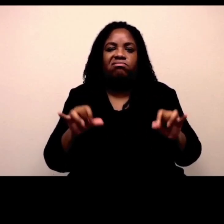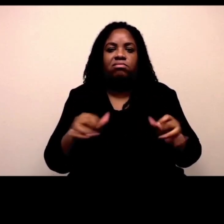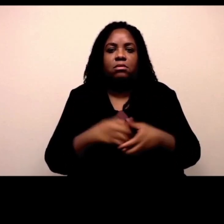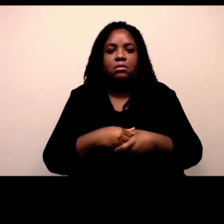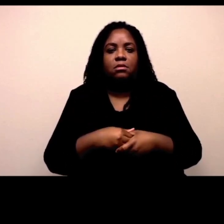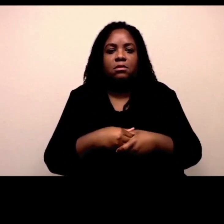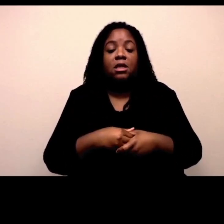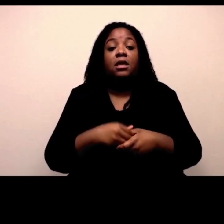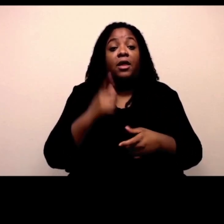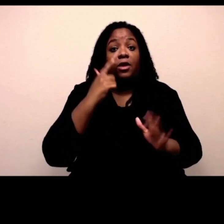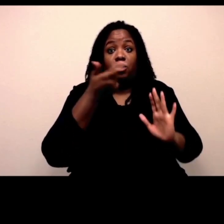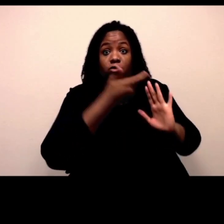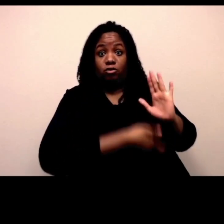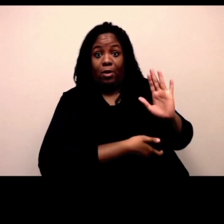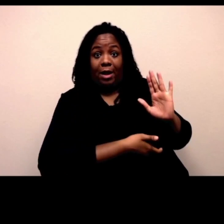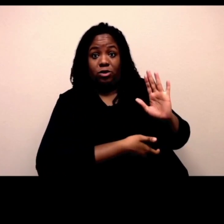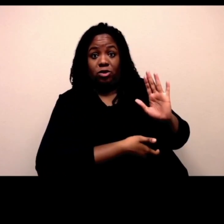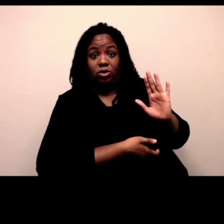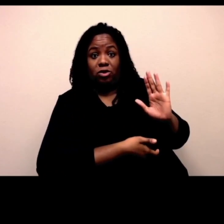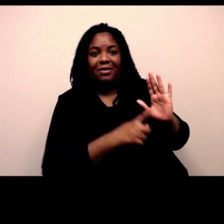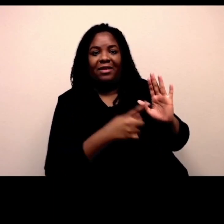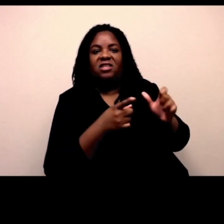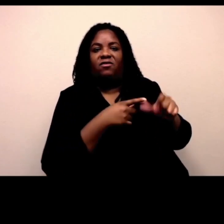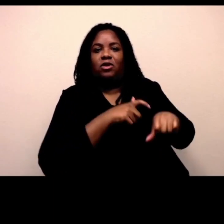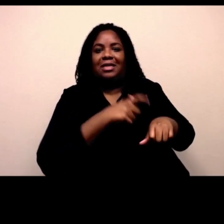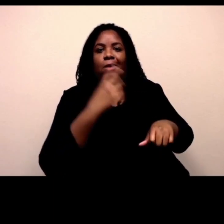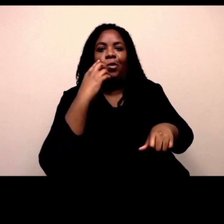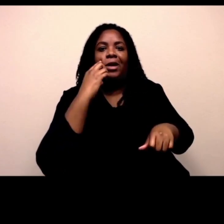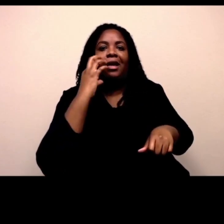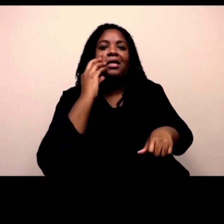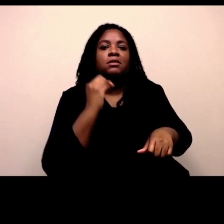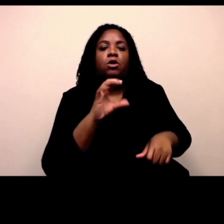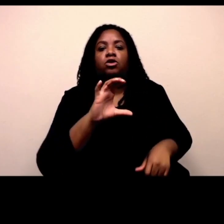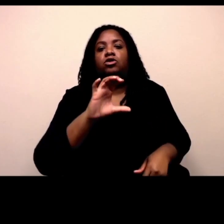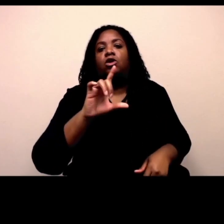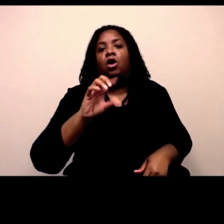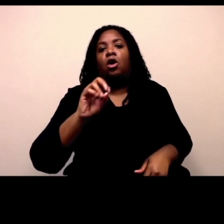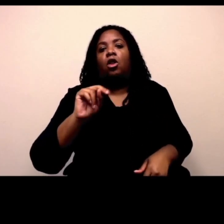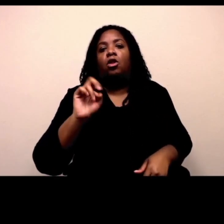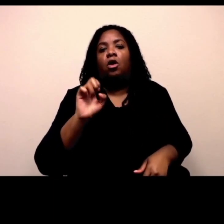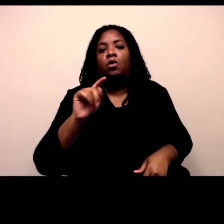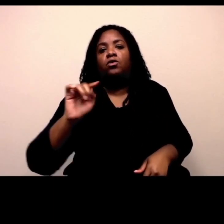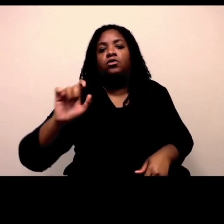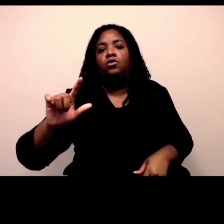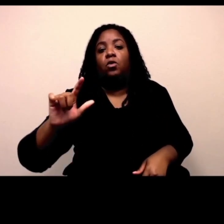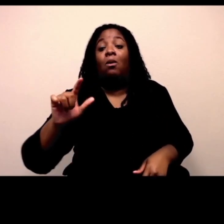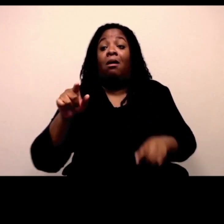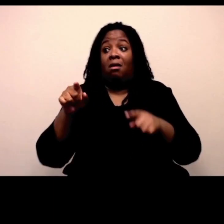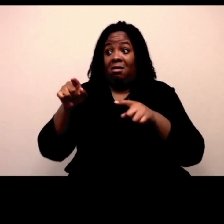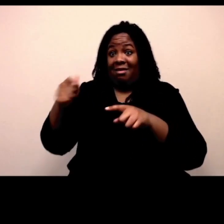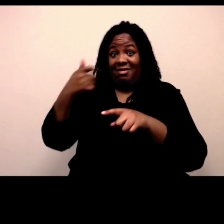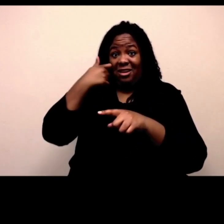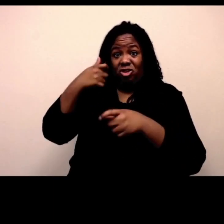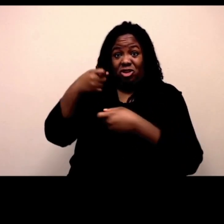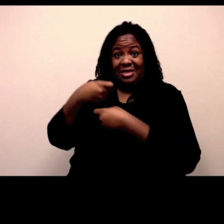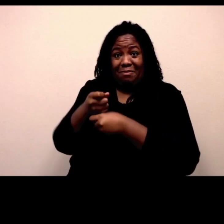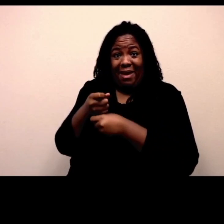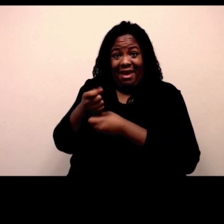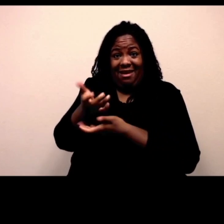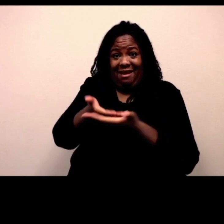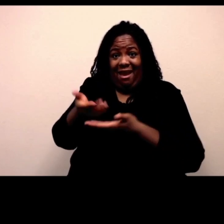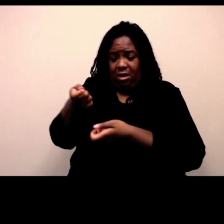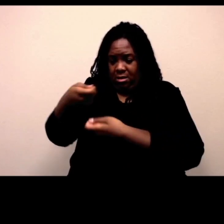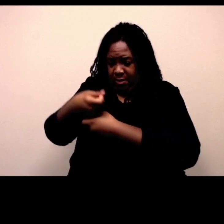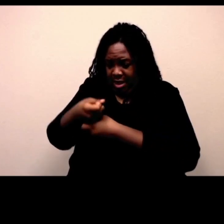into Scratch and that's our first taste of the clone tool, is where they reproduce exactly what they manually did